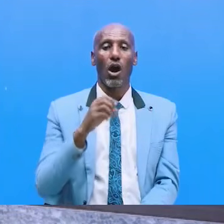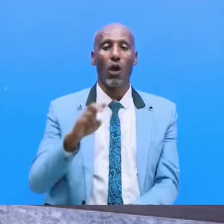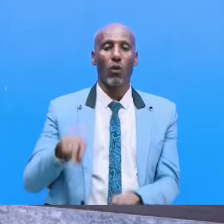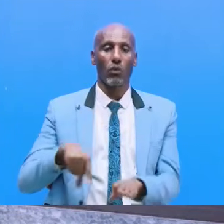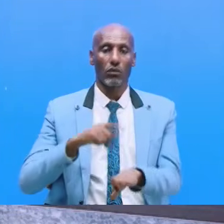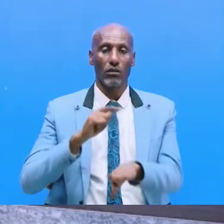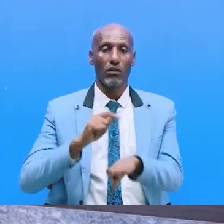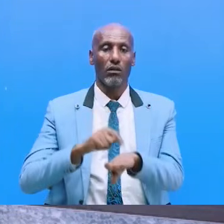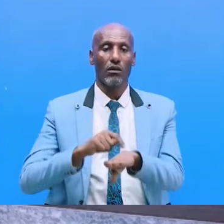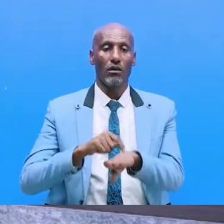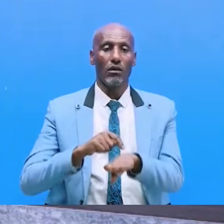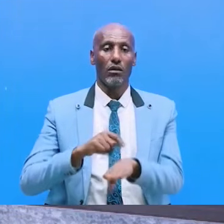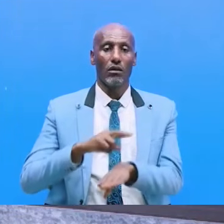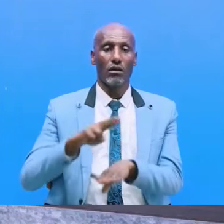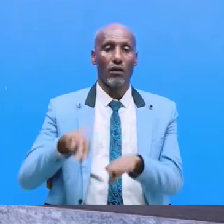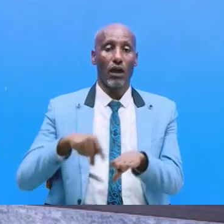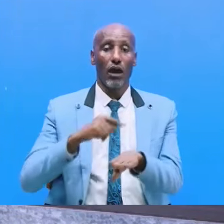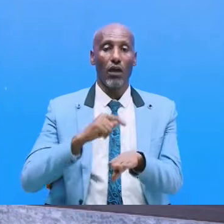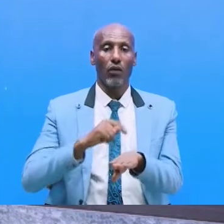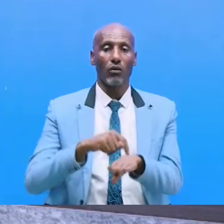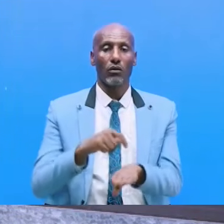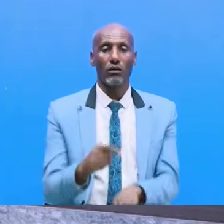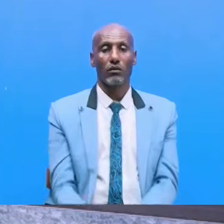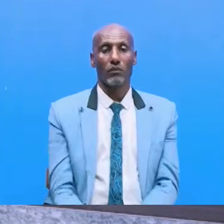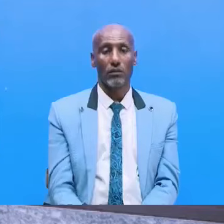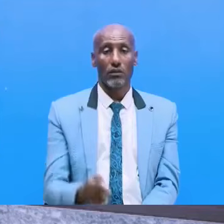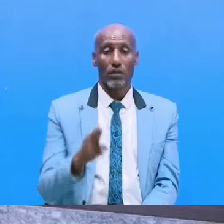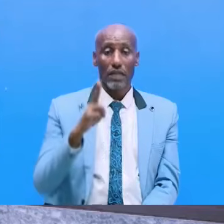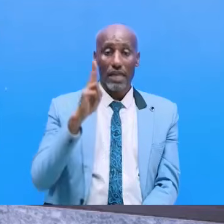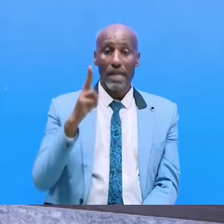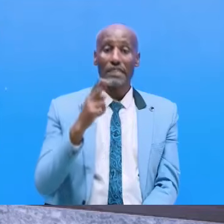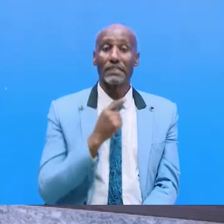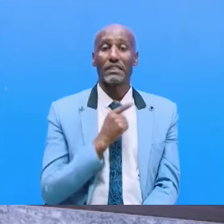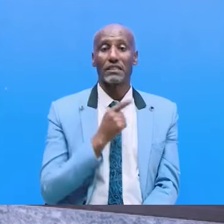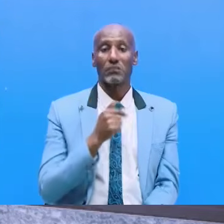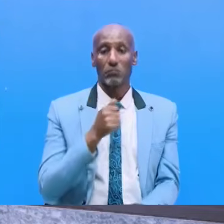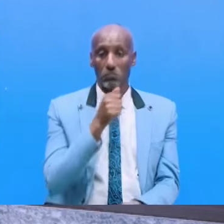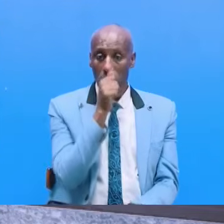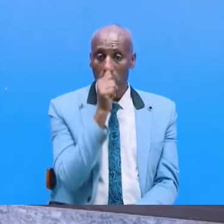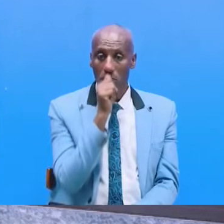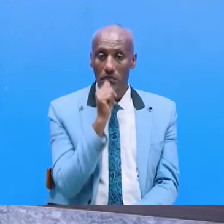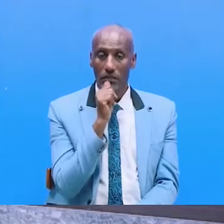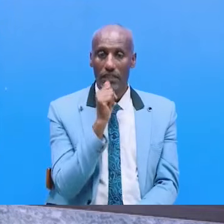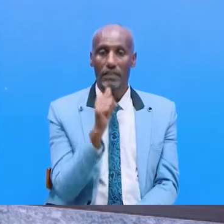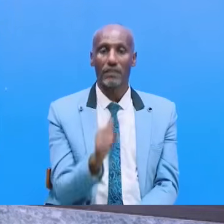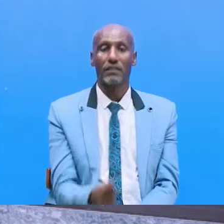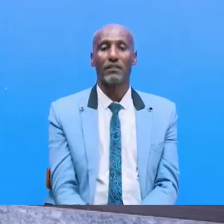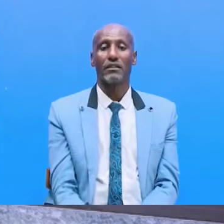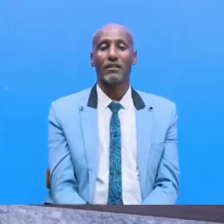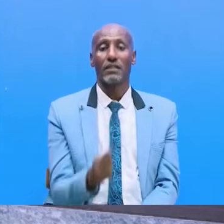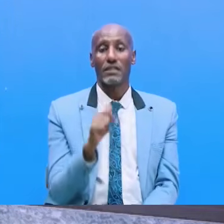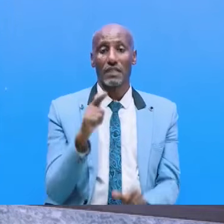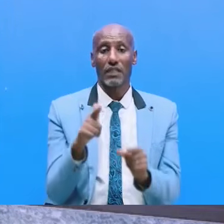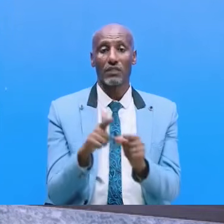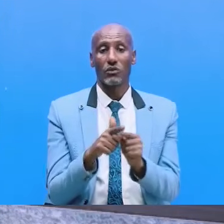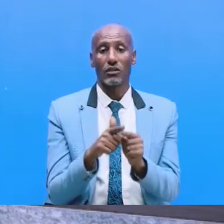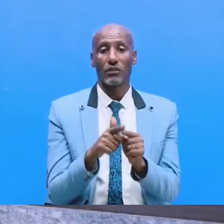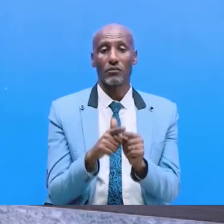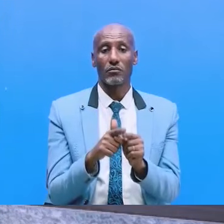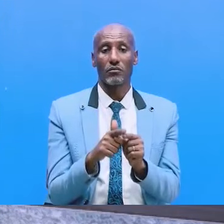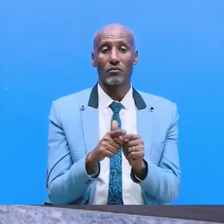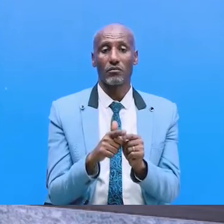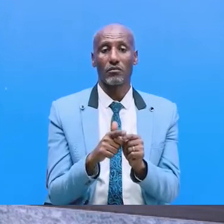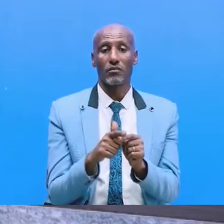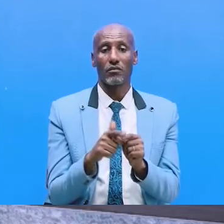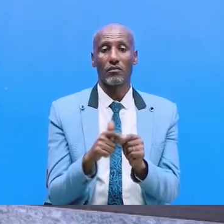it? Hour. H is a silent word. What I said? A silent word. So when we